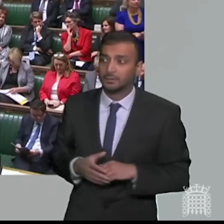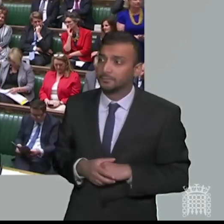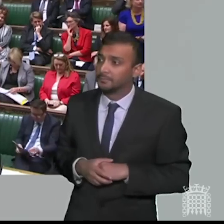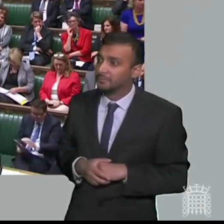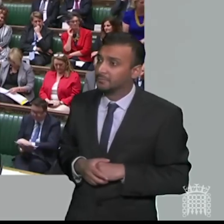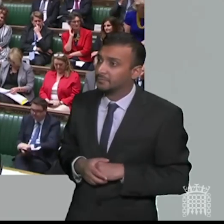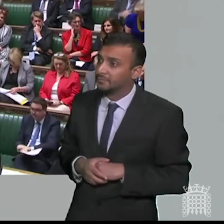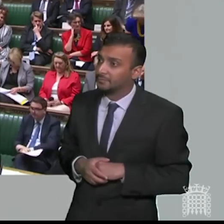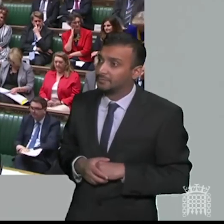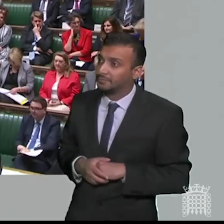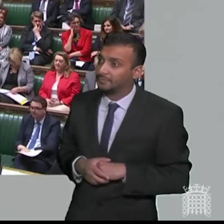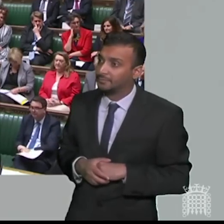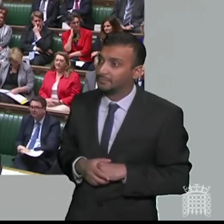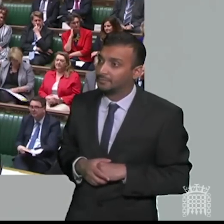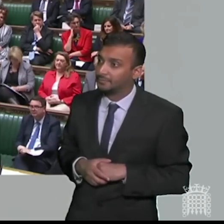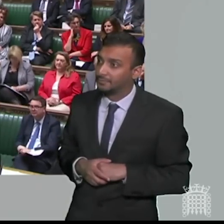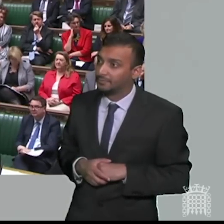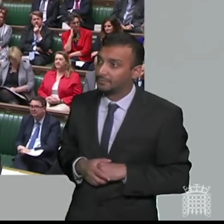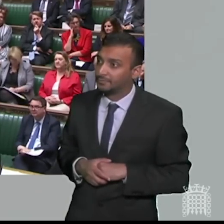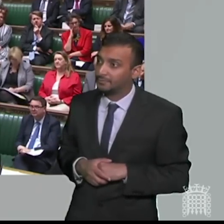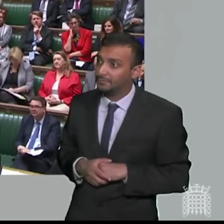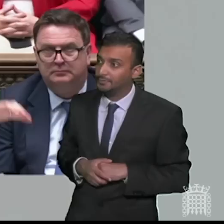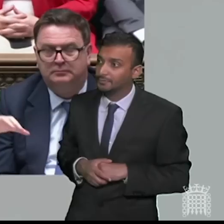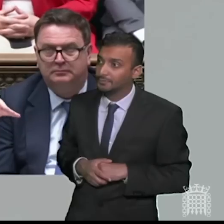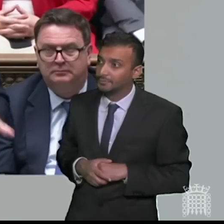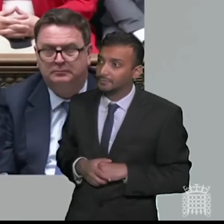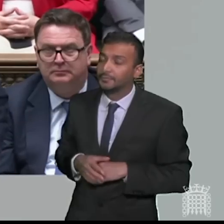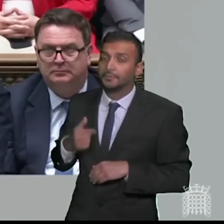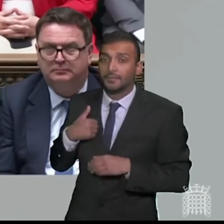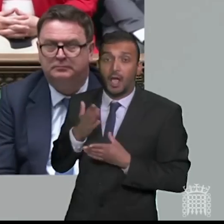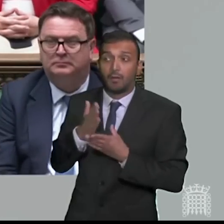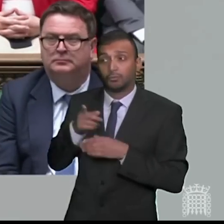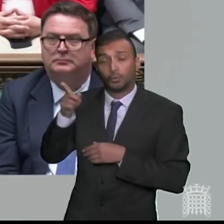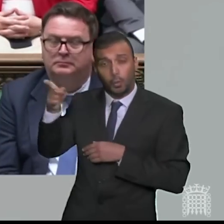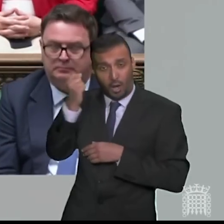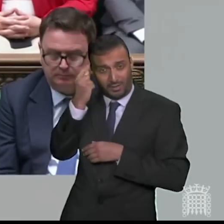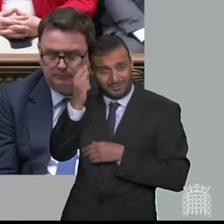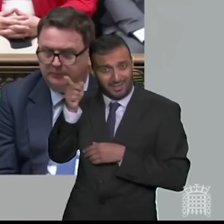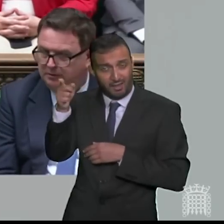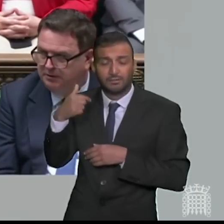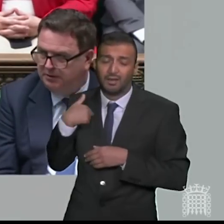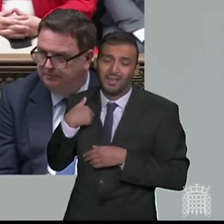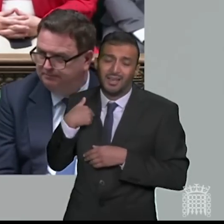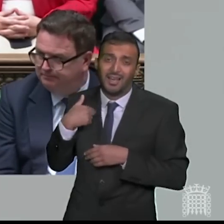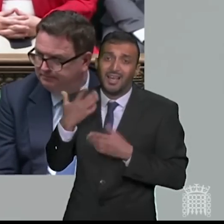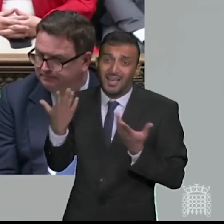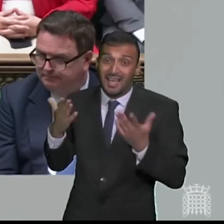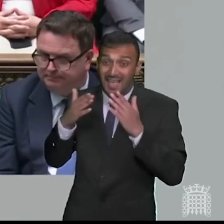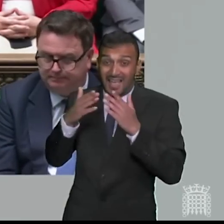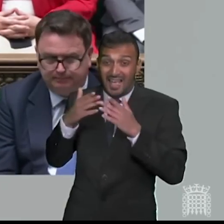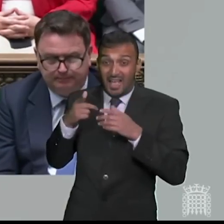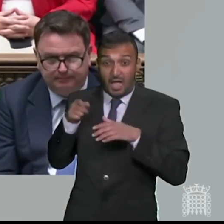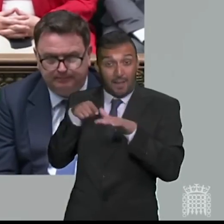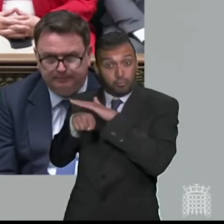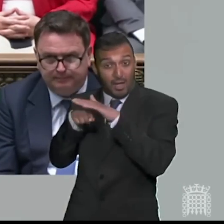Well, I'm sure my honourable friend appreciates that we need to reduce the bill of housing asylum